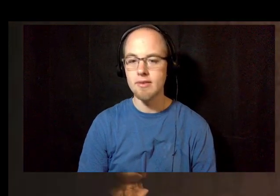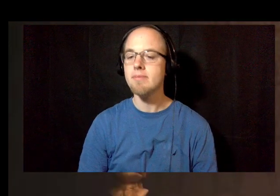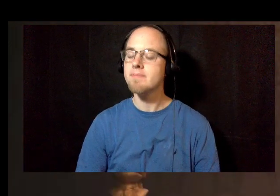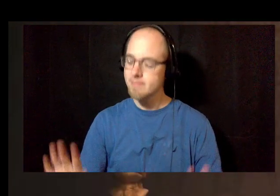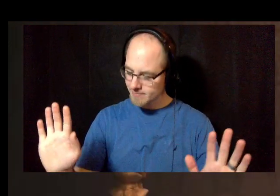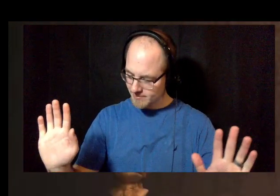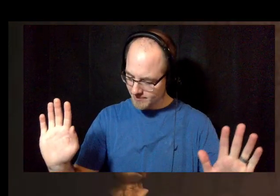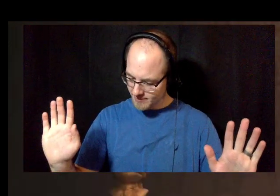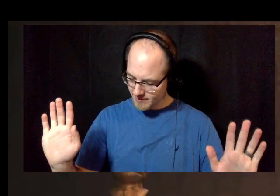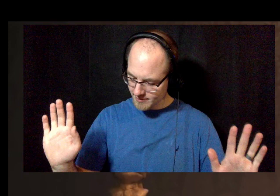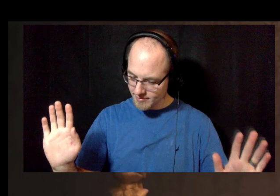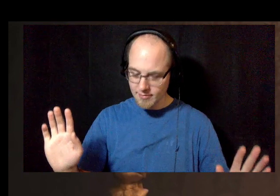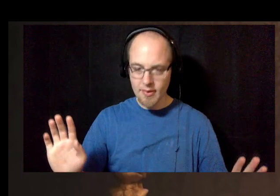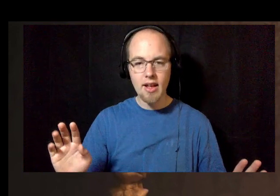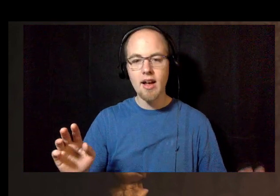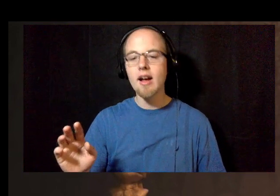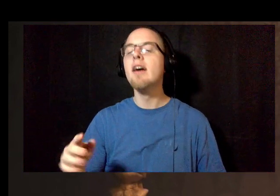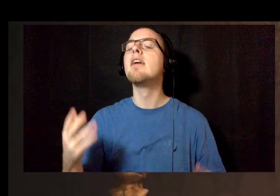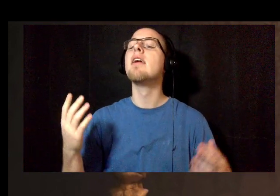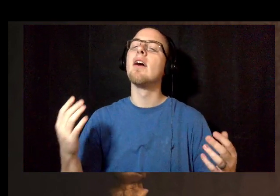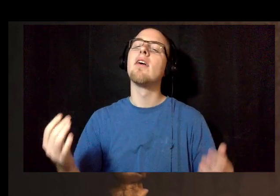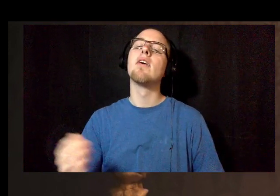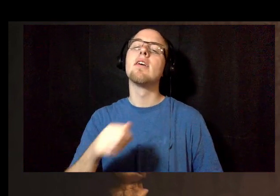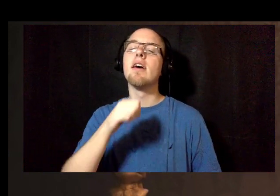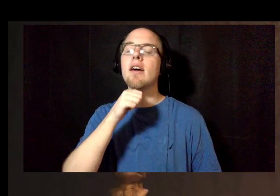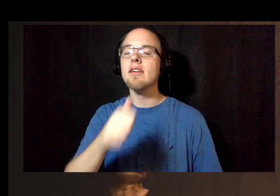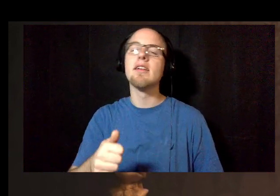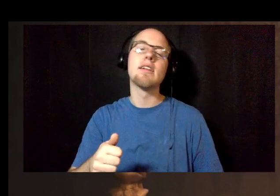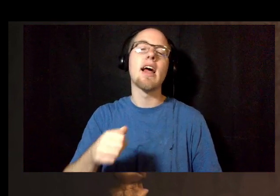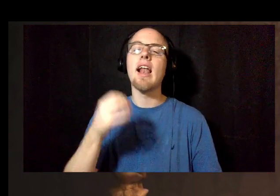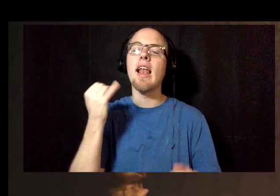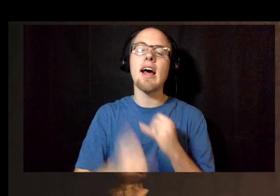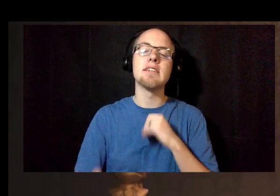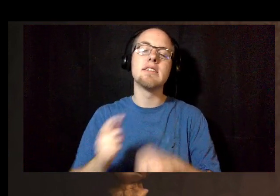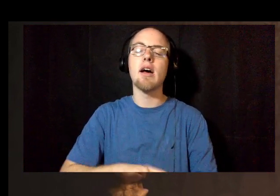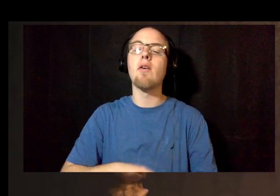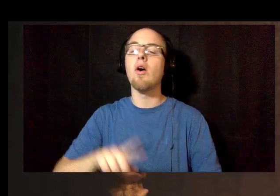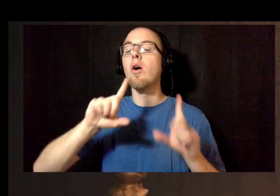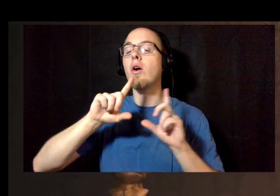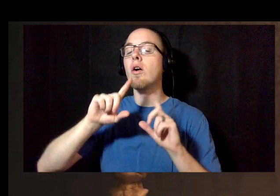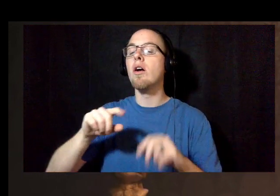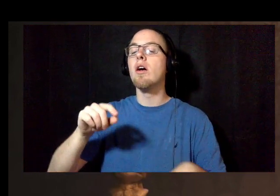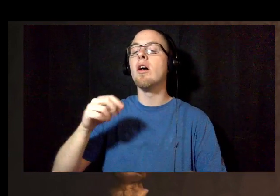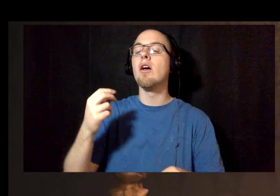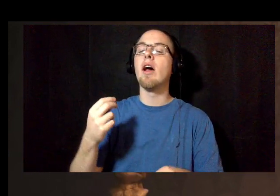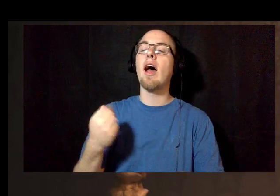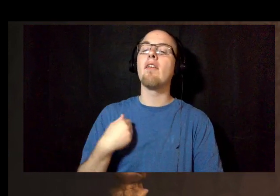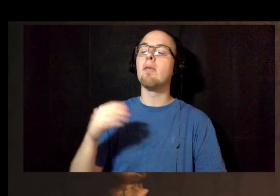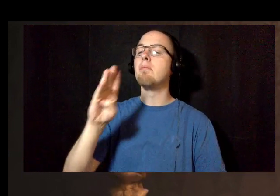Suffice to say, that won't be the last time I catch the bus to Broadmeadows.